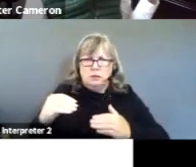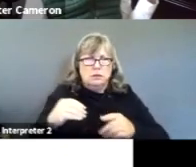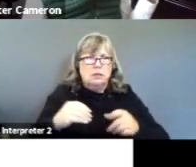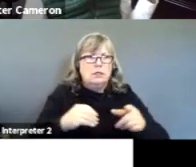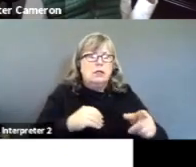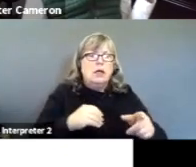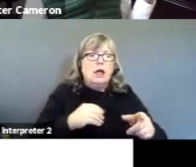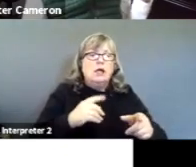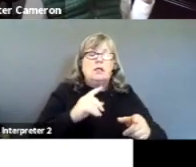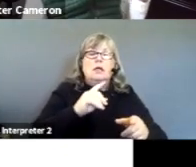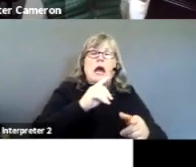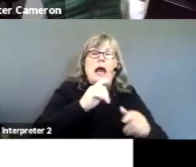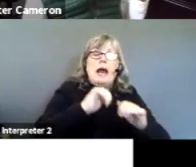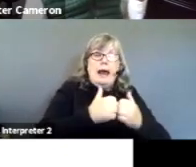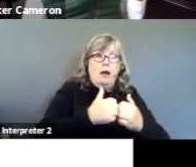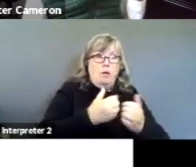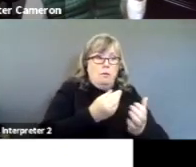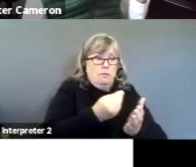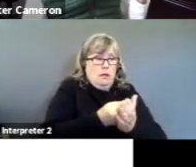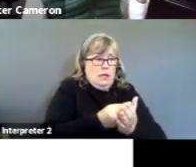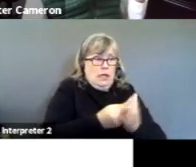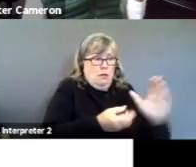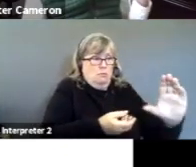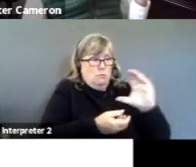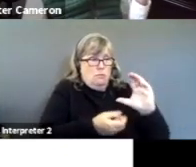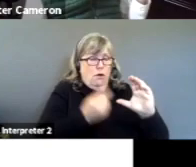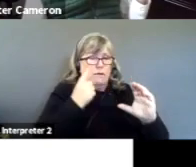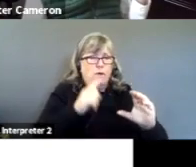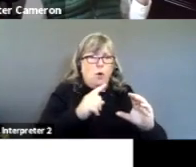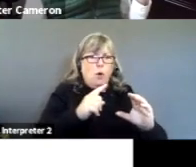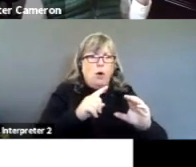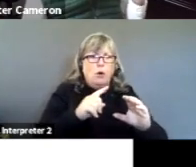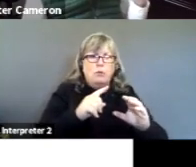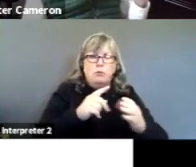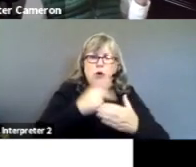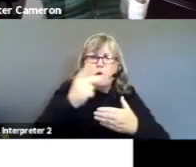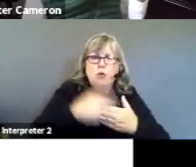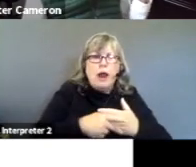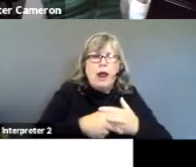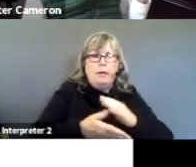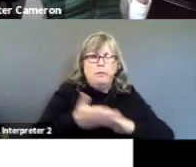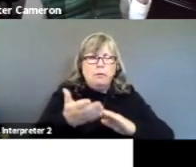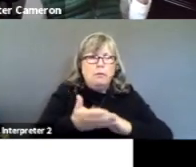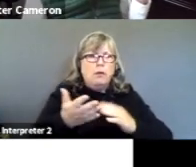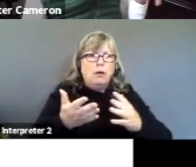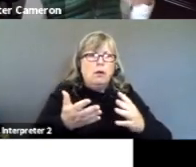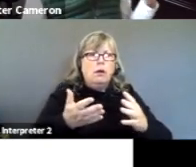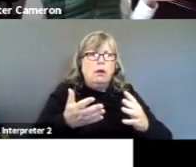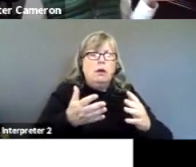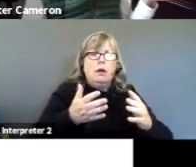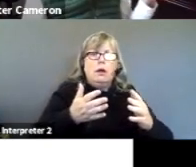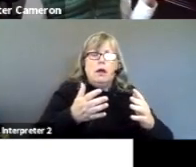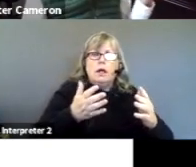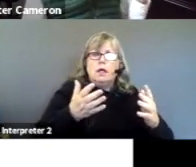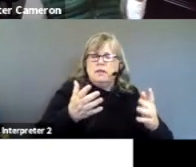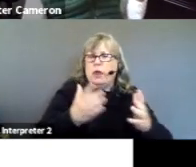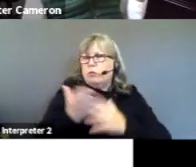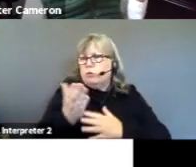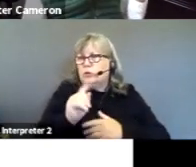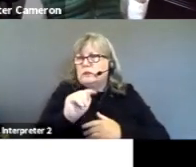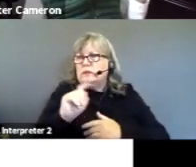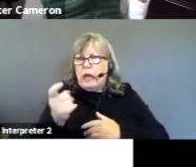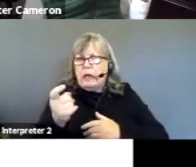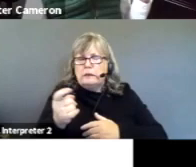through taxes. But of course, there are people who are hiding their money, corporations and individuals, and it was released in the